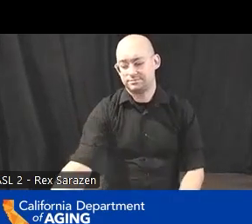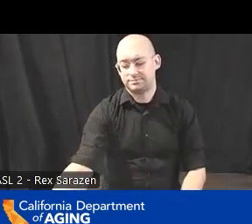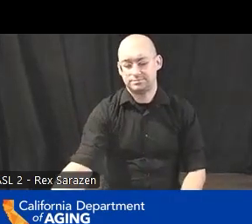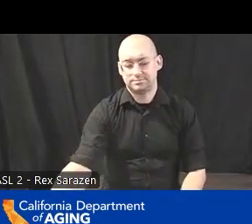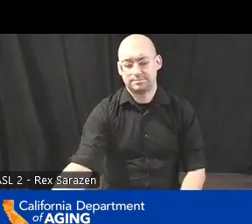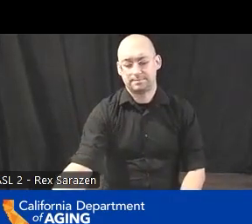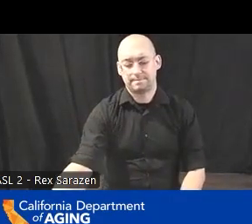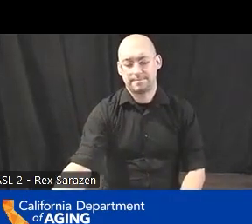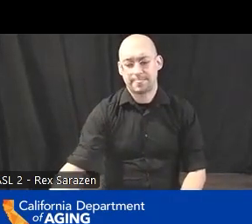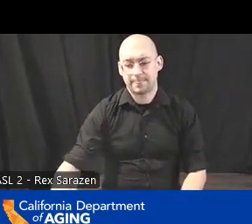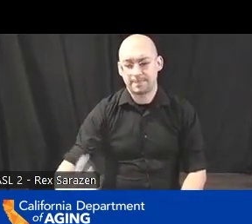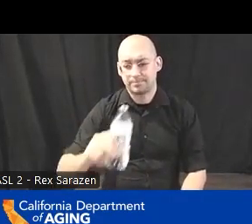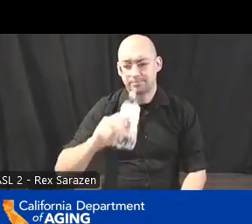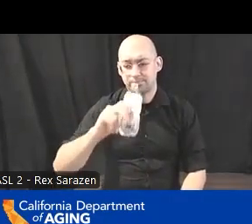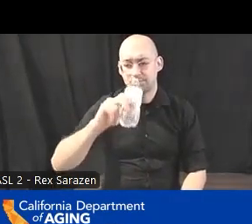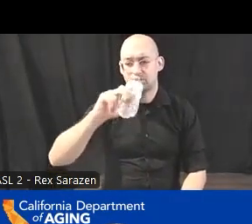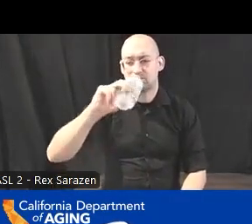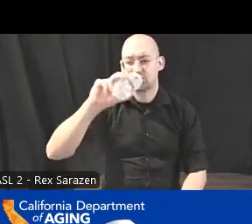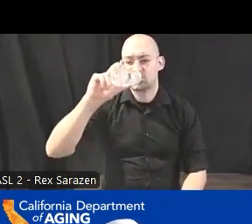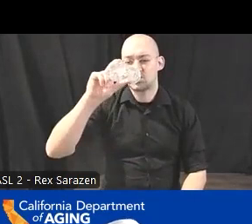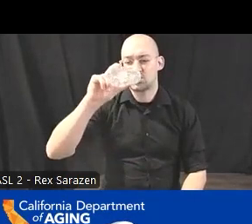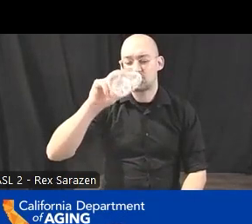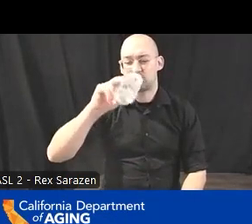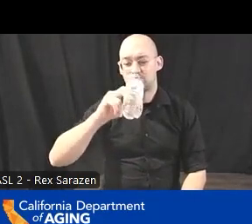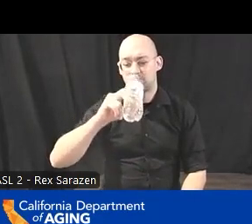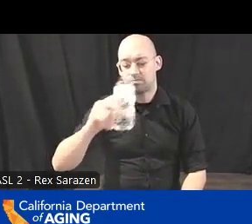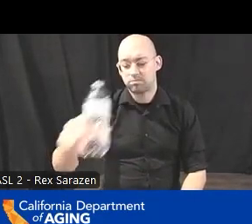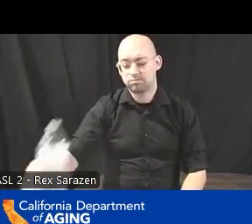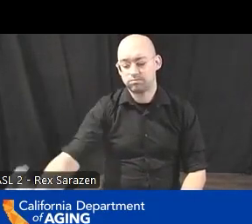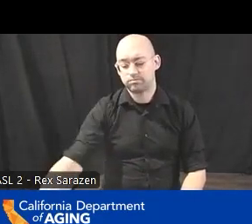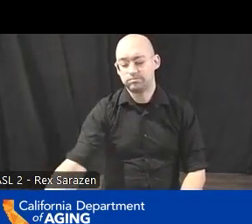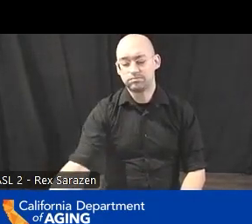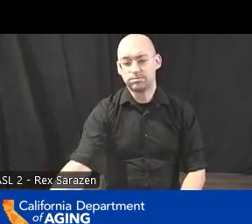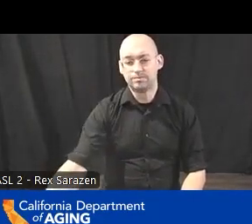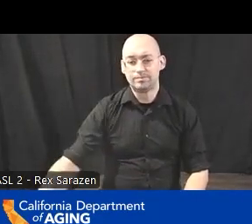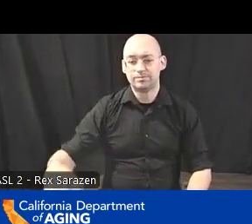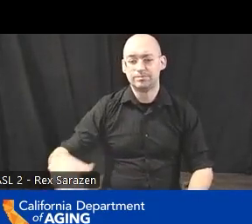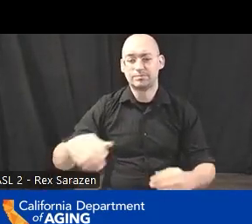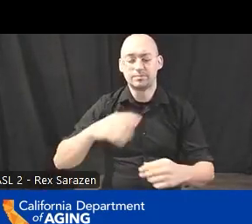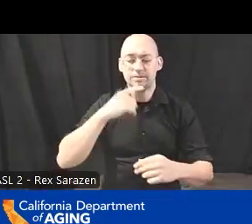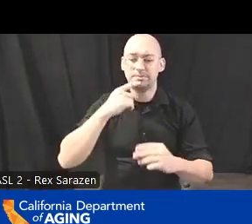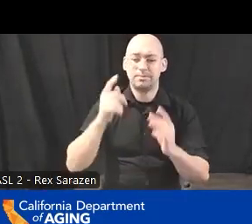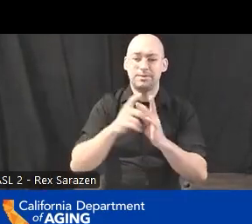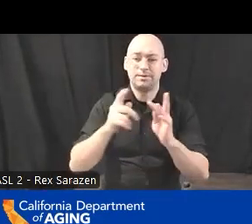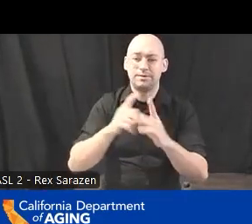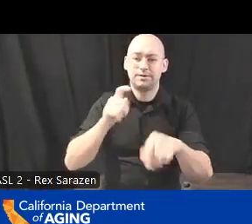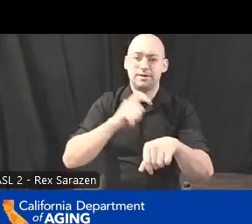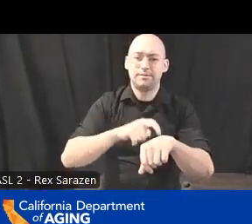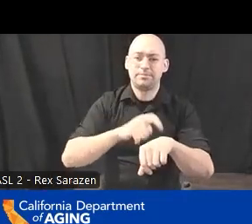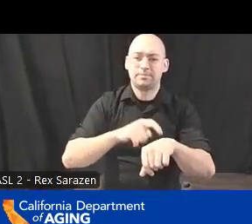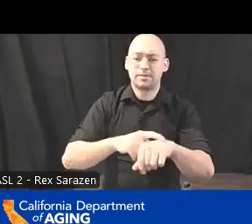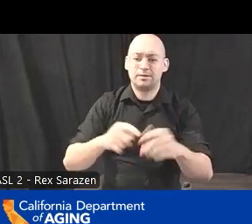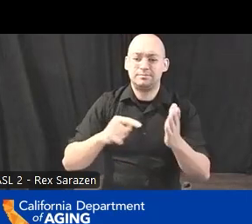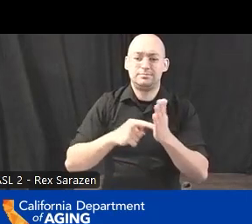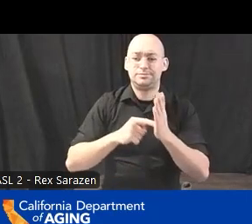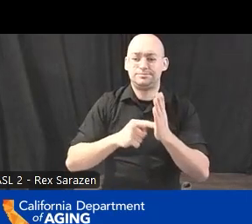So our public comment period, here's some guidelines. Attendees joining by phone, you can press *9